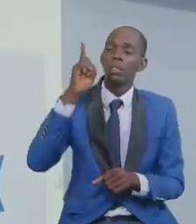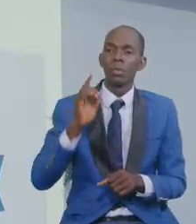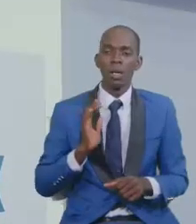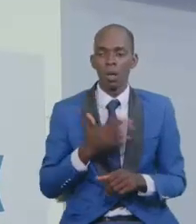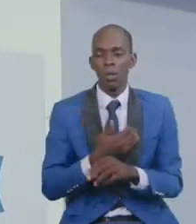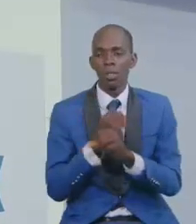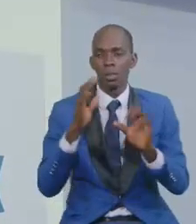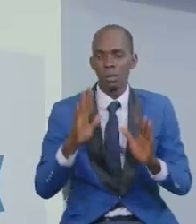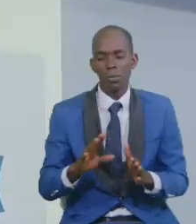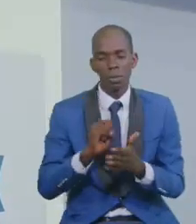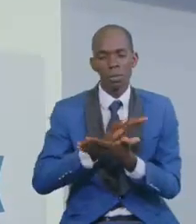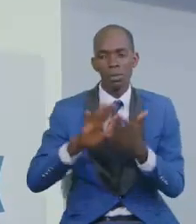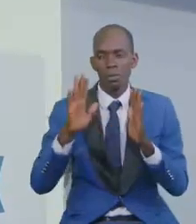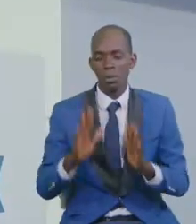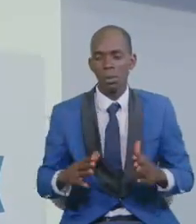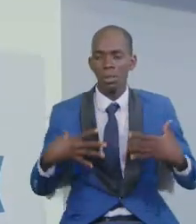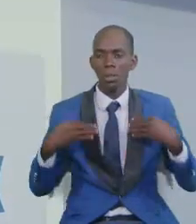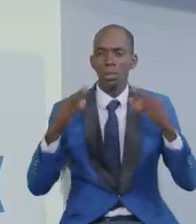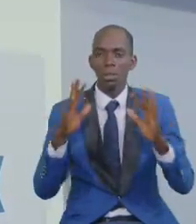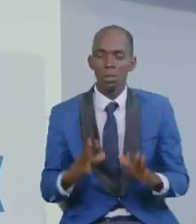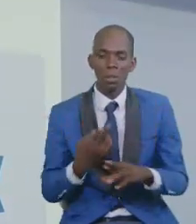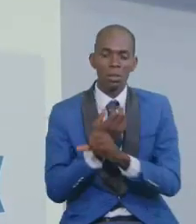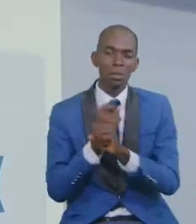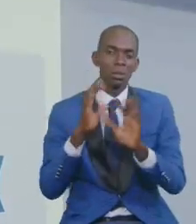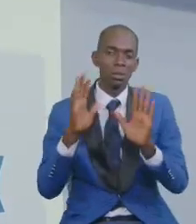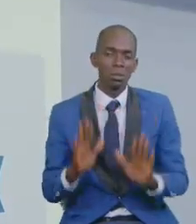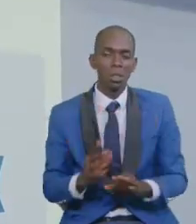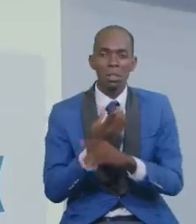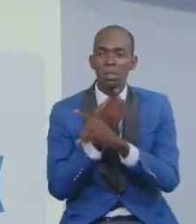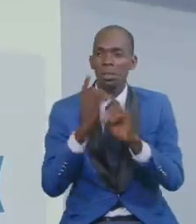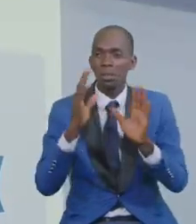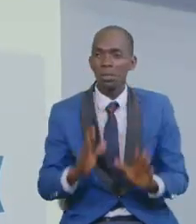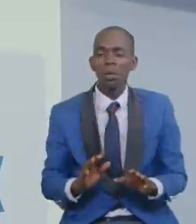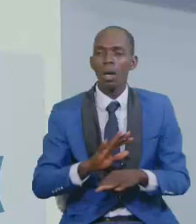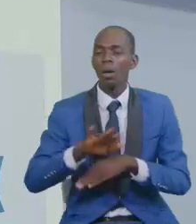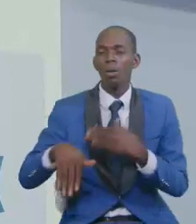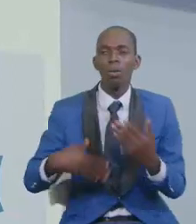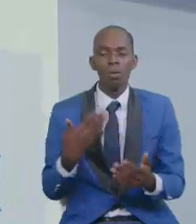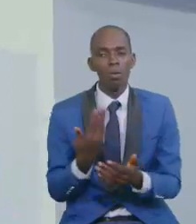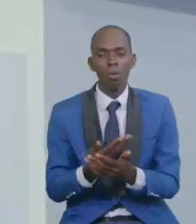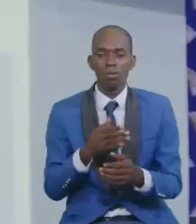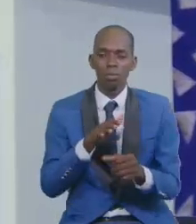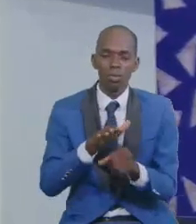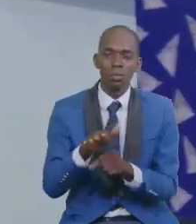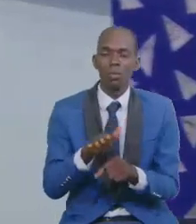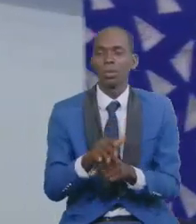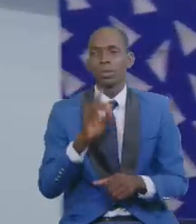our healer, a redeemer, a deliverer, our all-sufficient one.